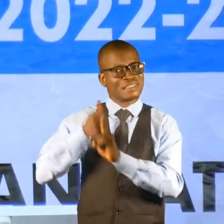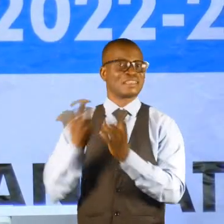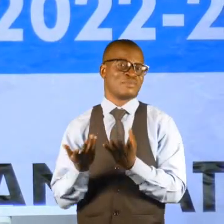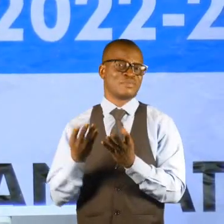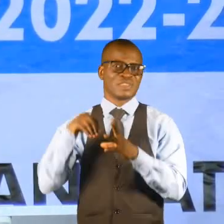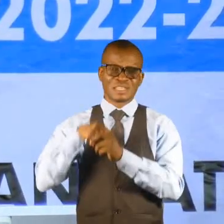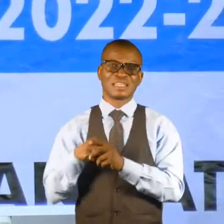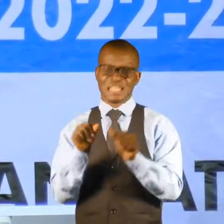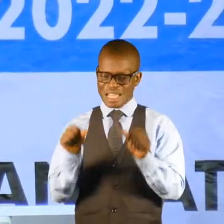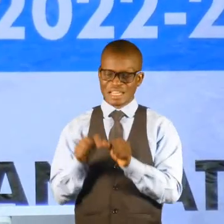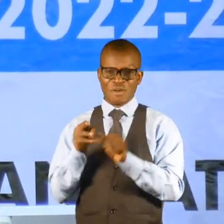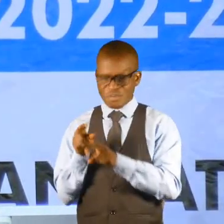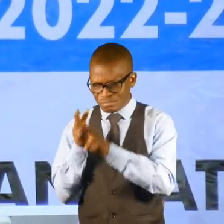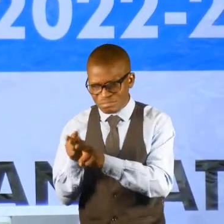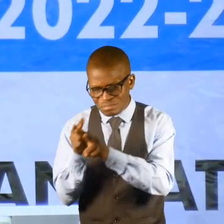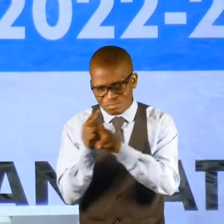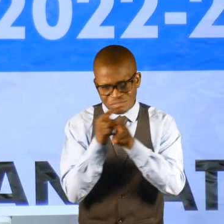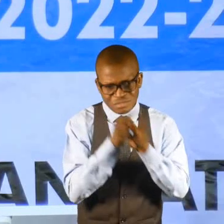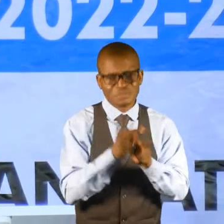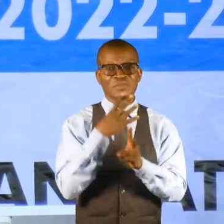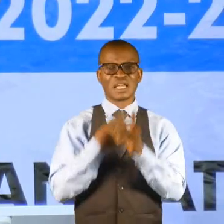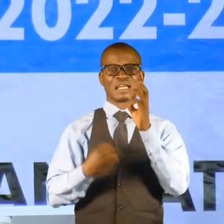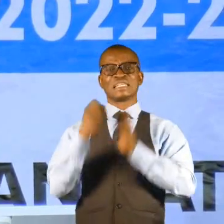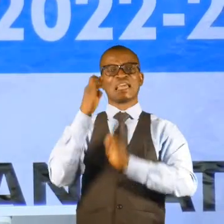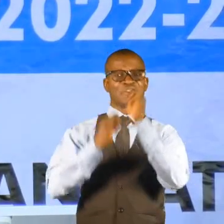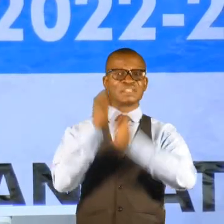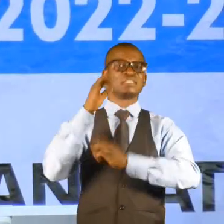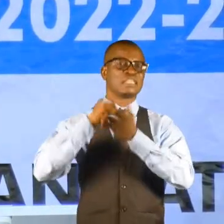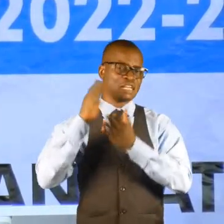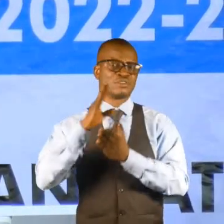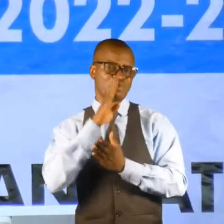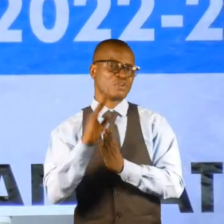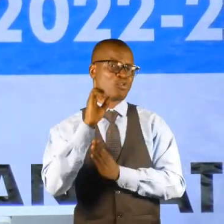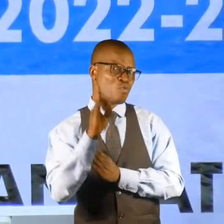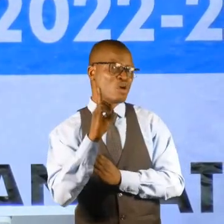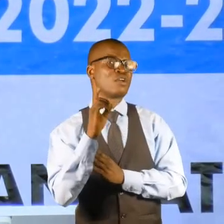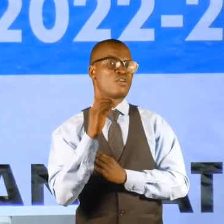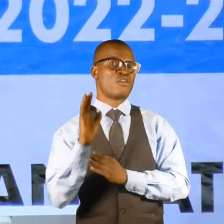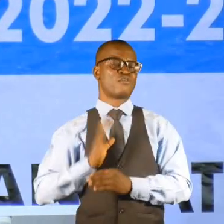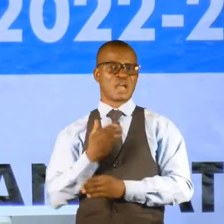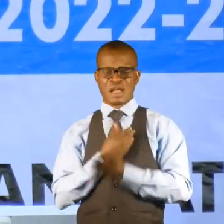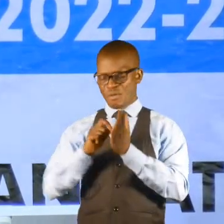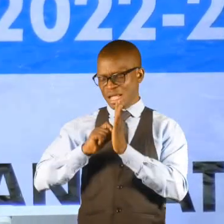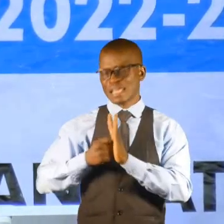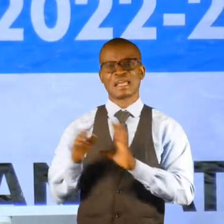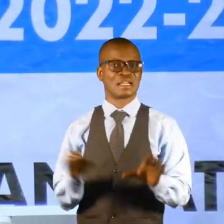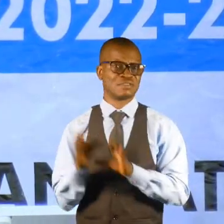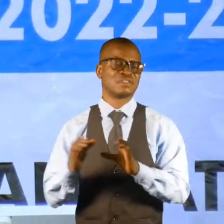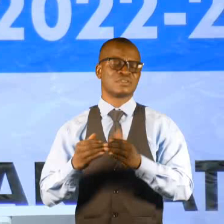implementation of the plan itself in terms of its coordination, its monitoring, its evaluation. That will be one of our